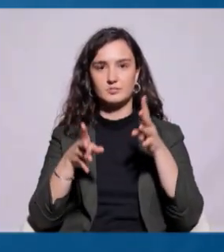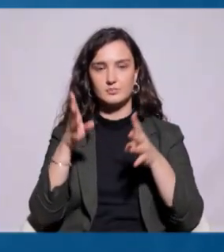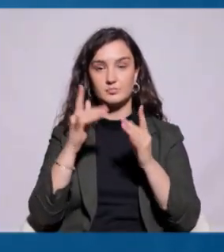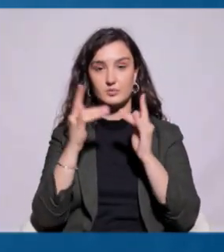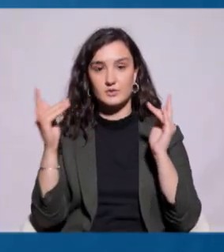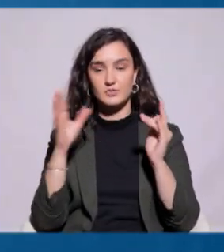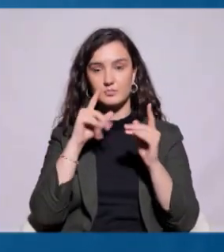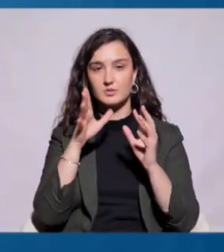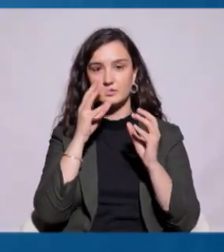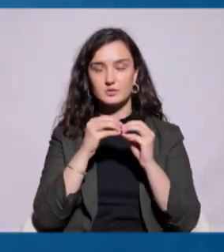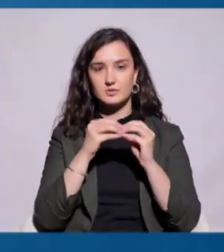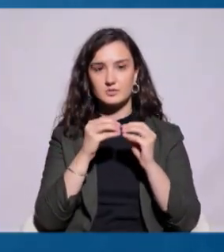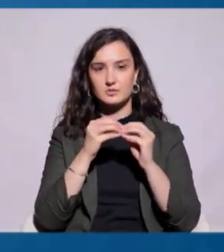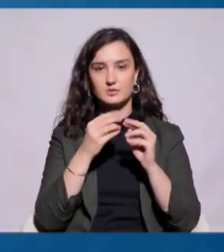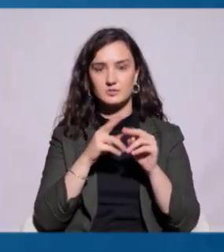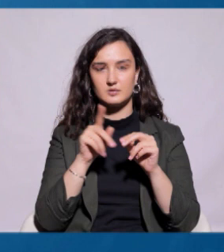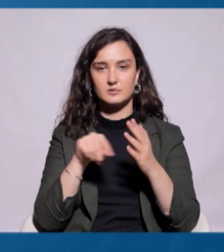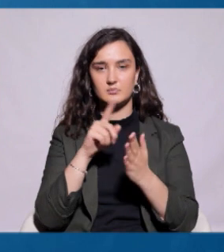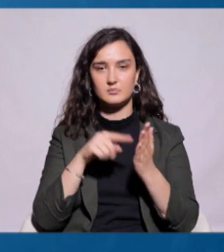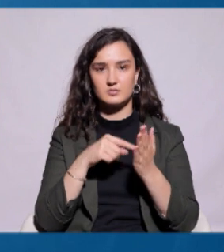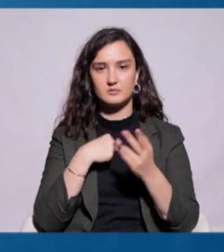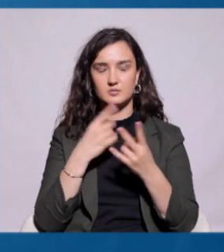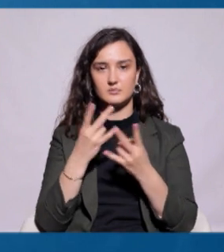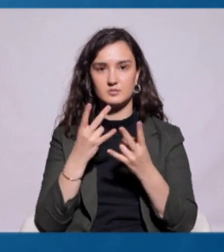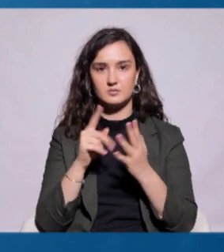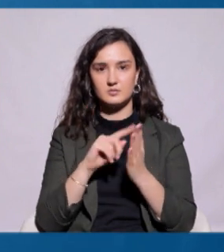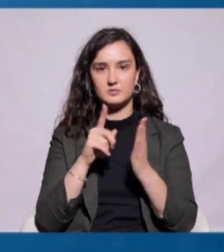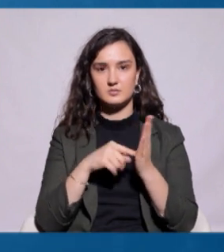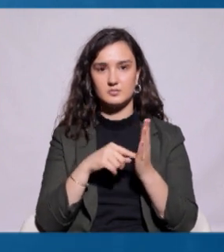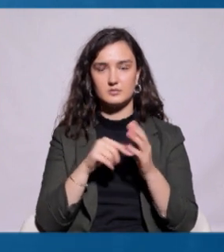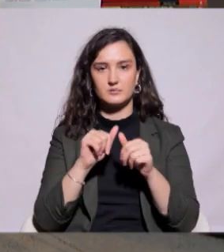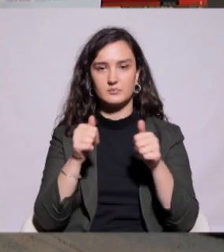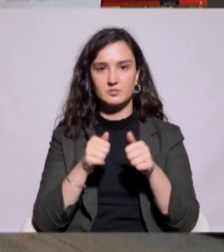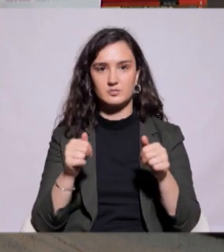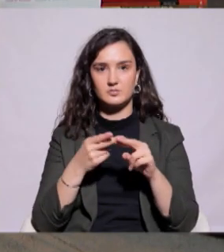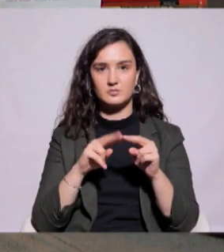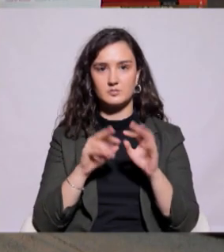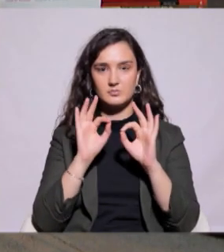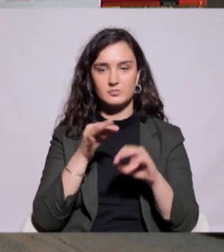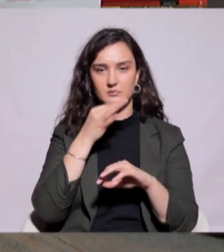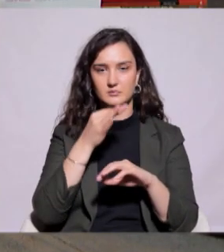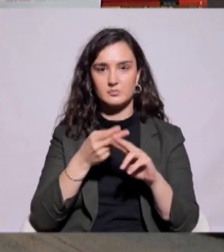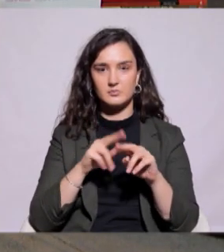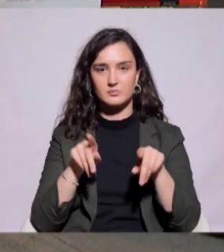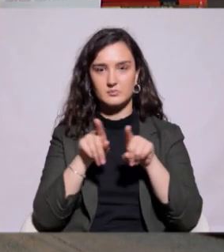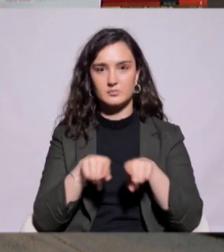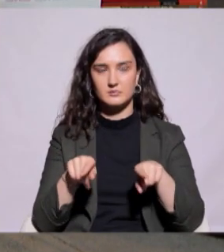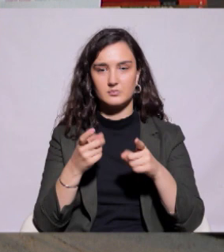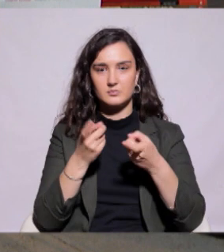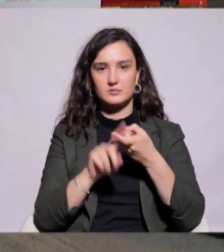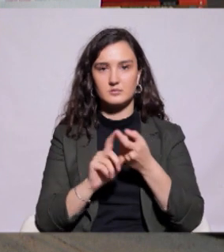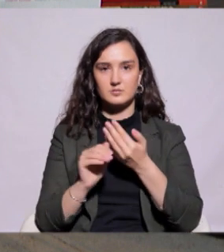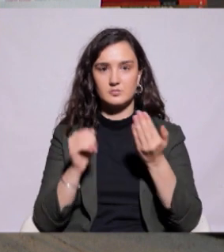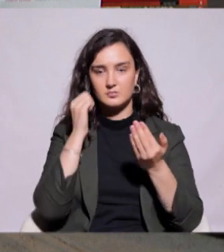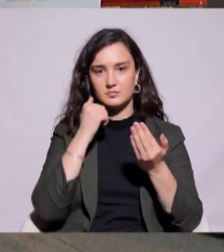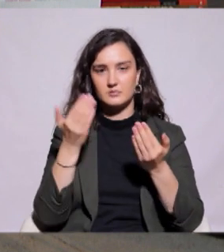you were 10. We see that this is a question, so we need a question form. The right answer is also related to